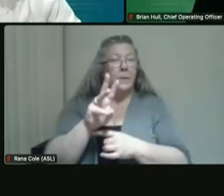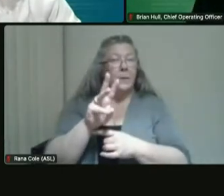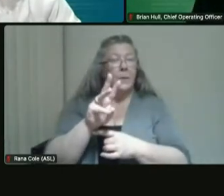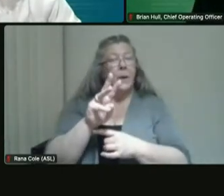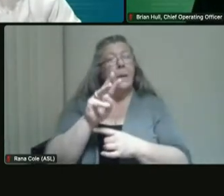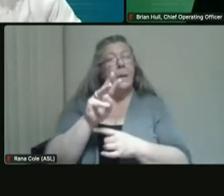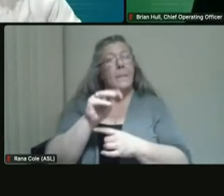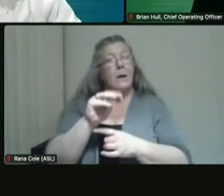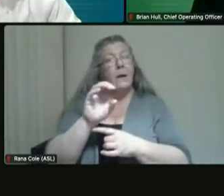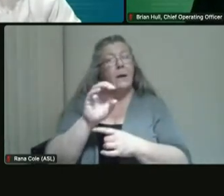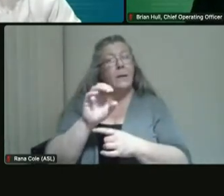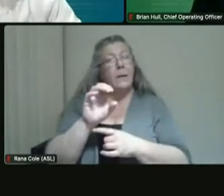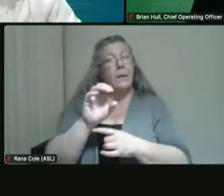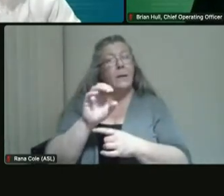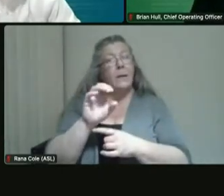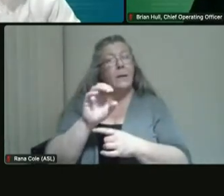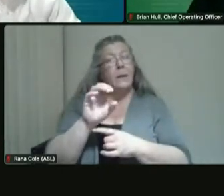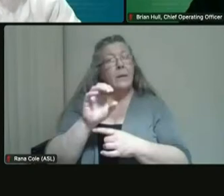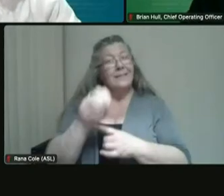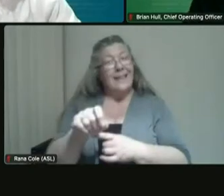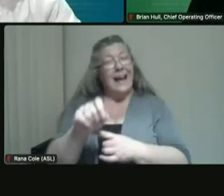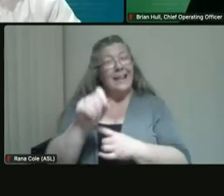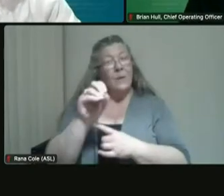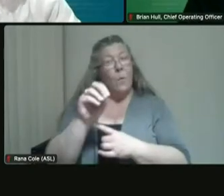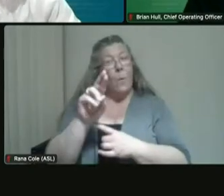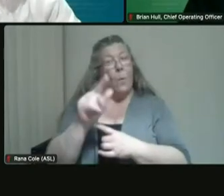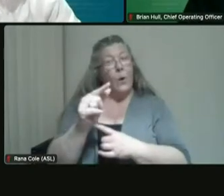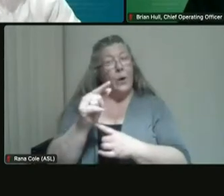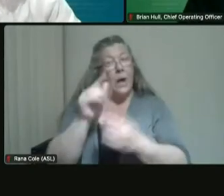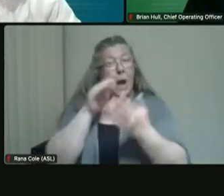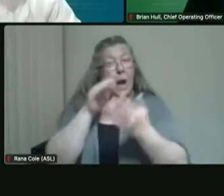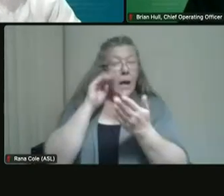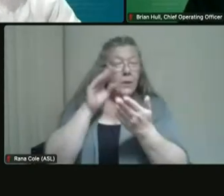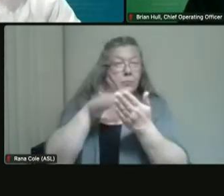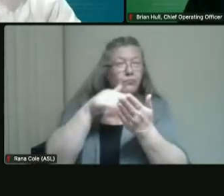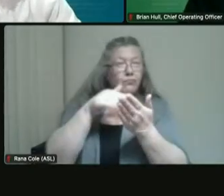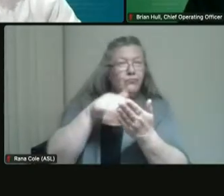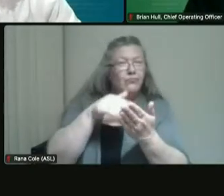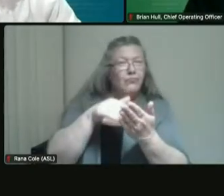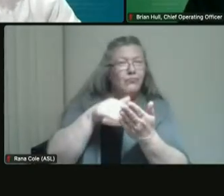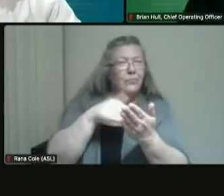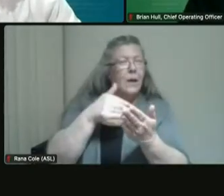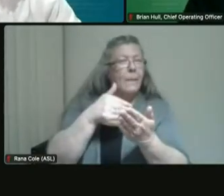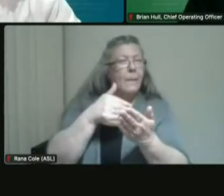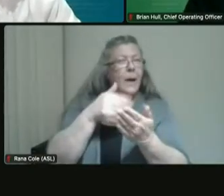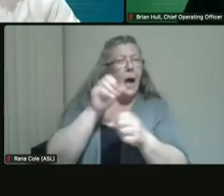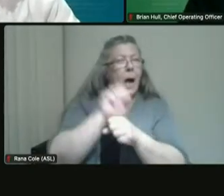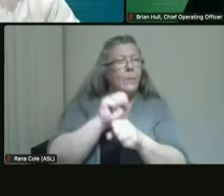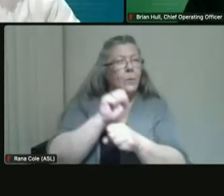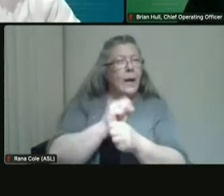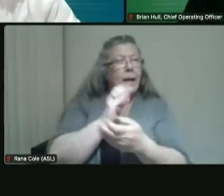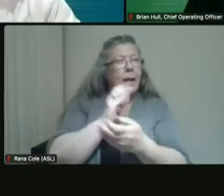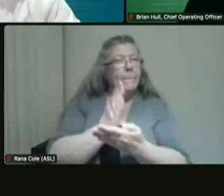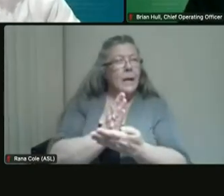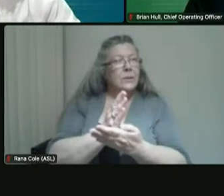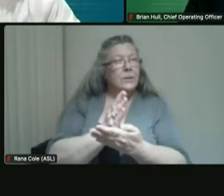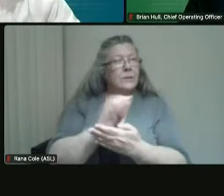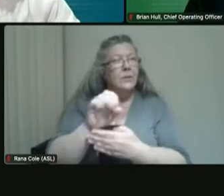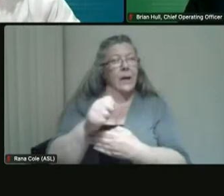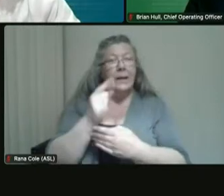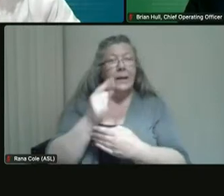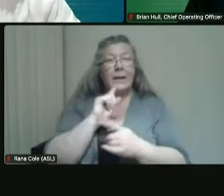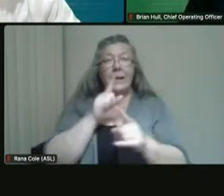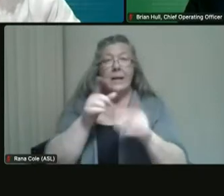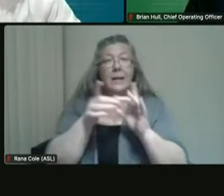www.montgomeryschoolsmd.org and search operating budget. With that, Dr. McKnight, unless you have any other closing comments, we are over for